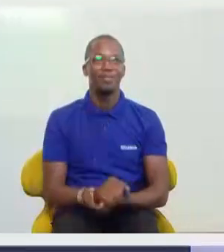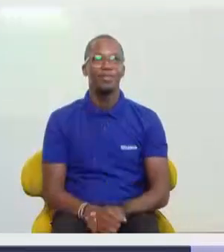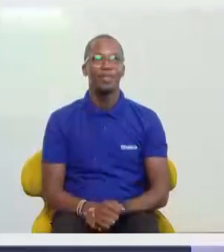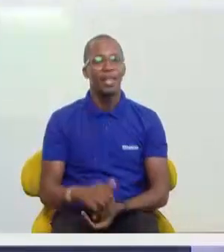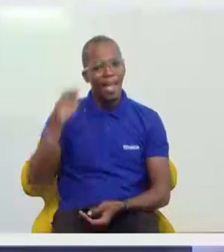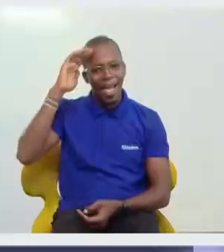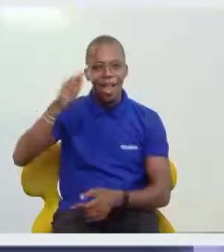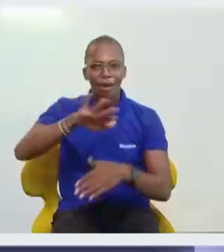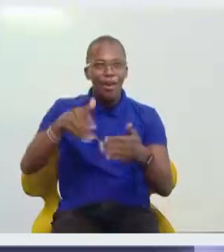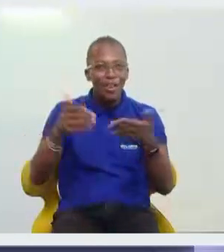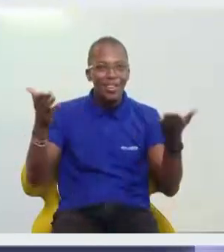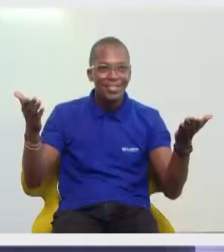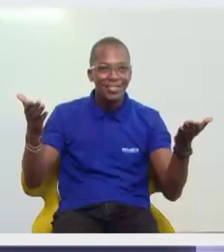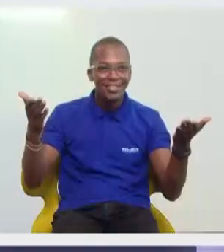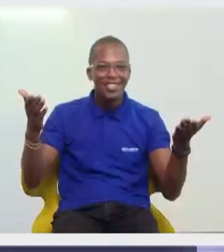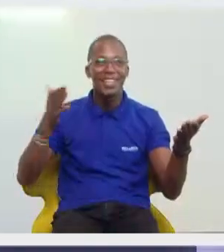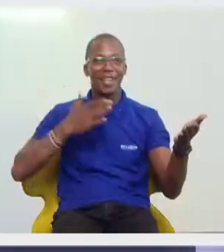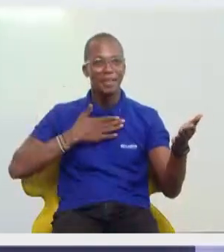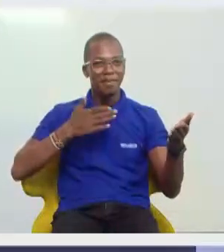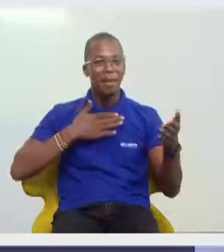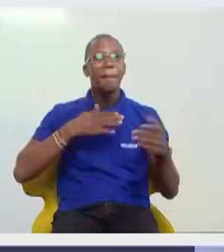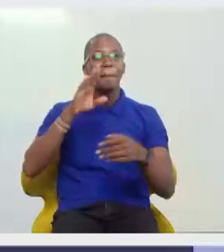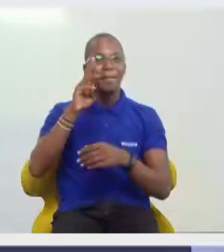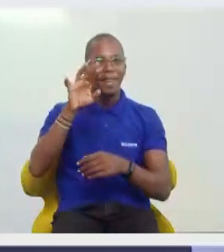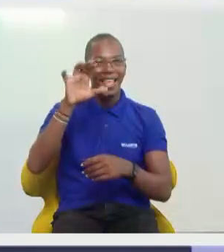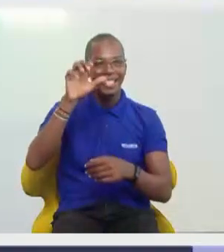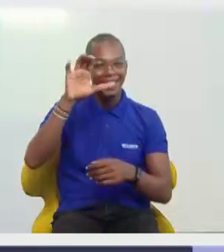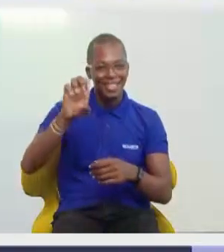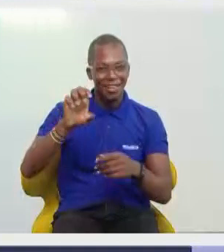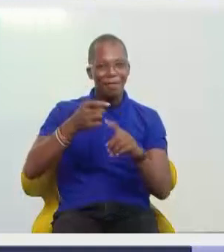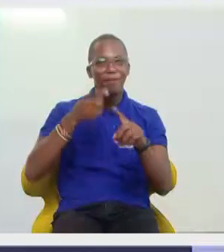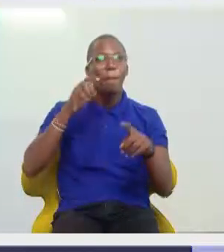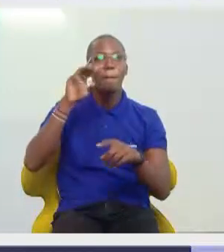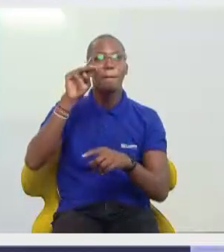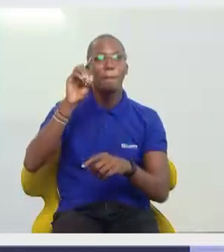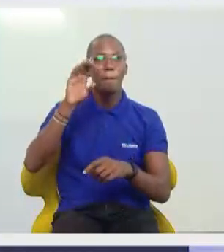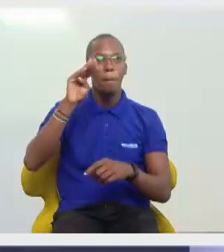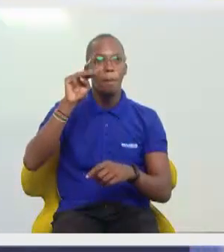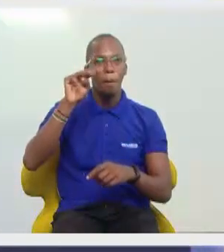Hello everyone. I'm Blessing Amina from Mombasa County.